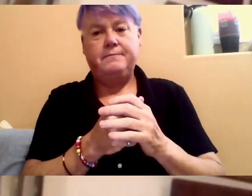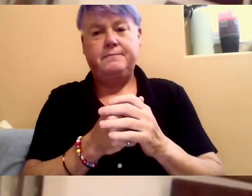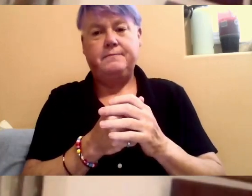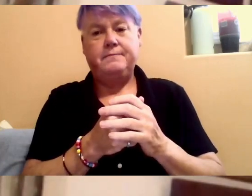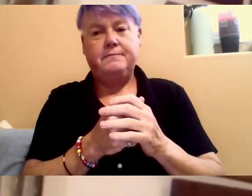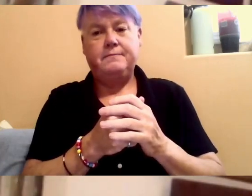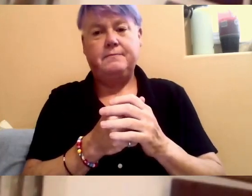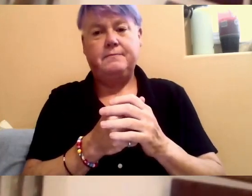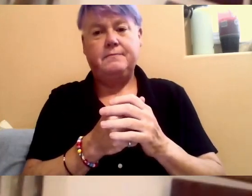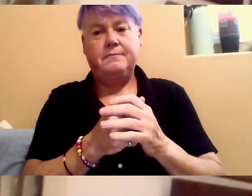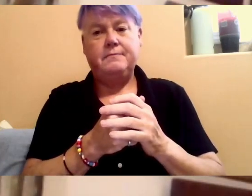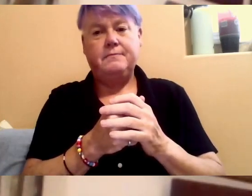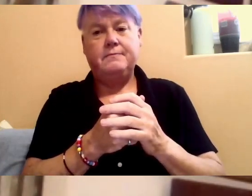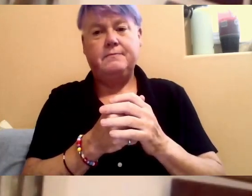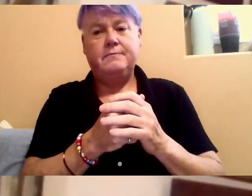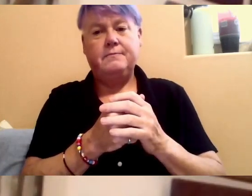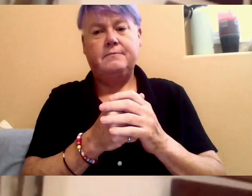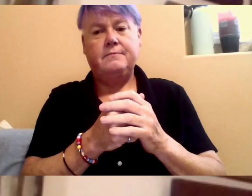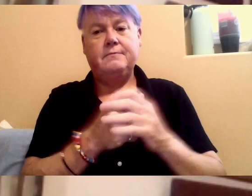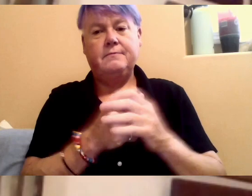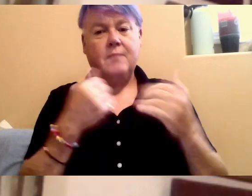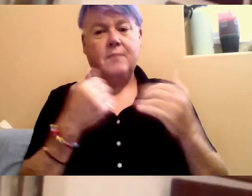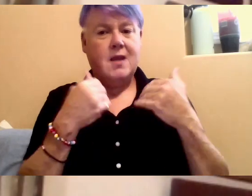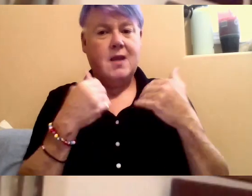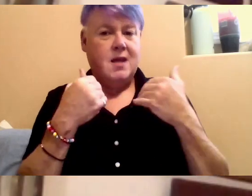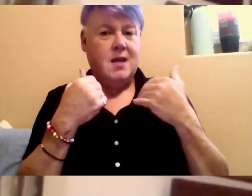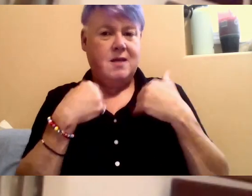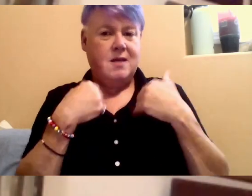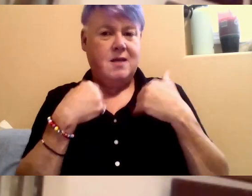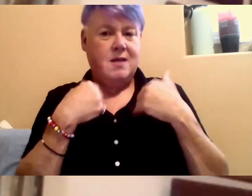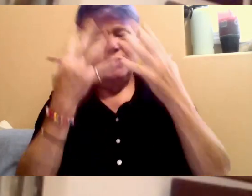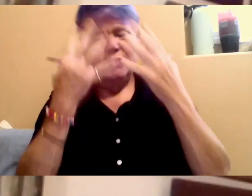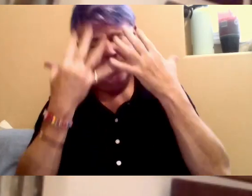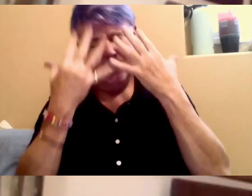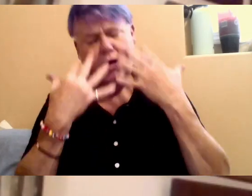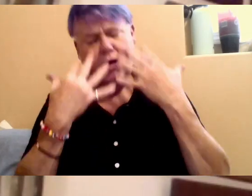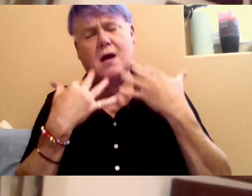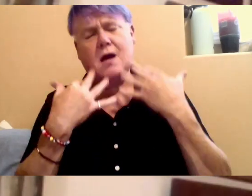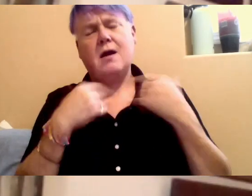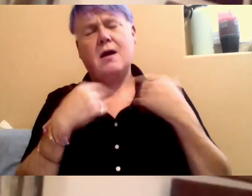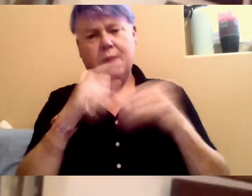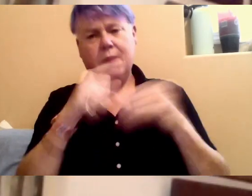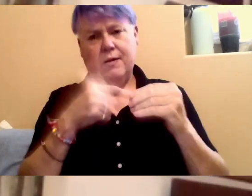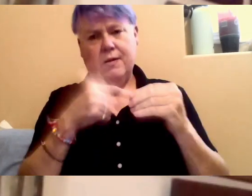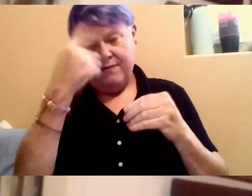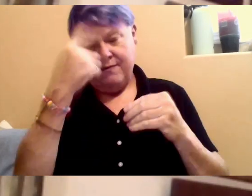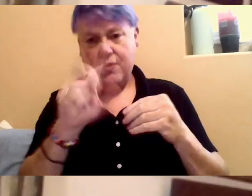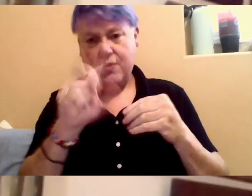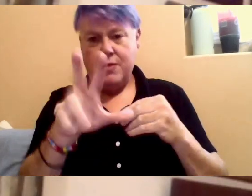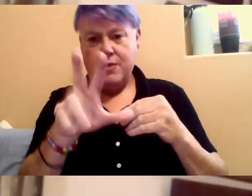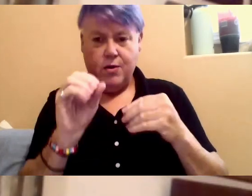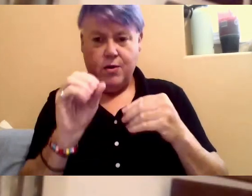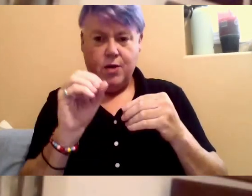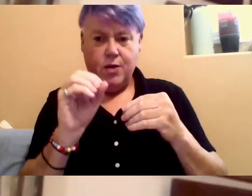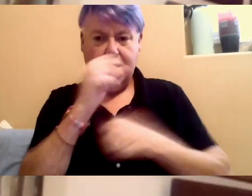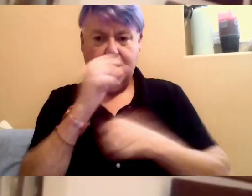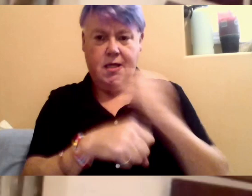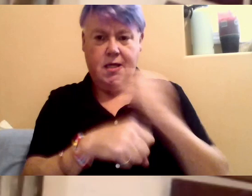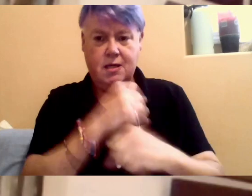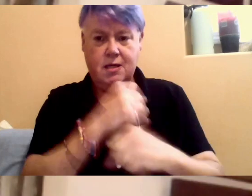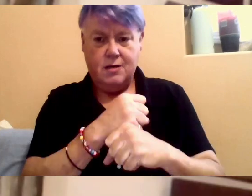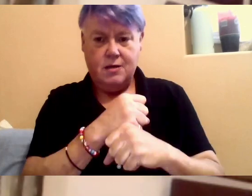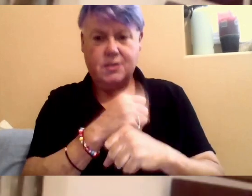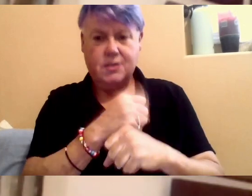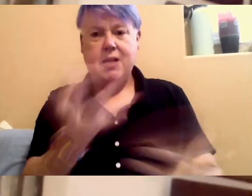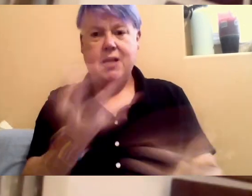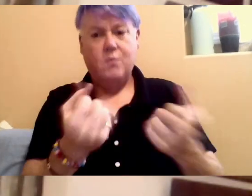she has regretted this for 30 years and is desperate to do something